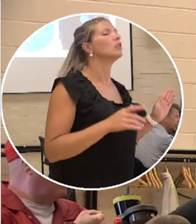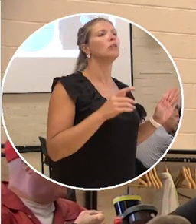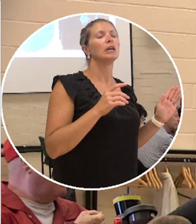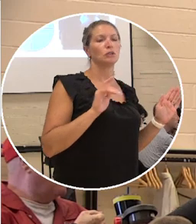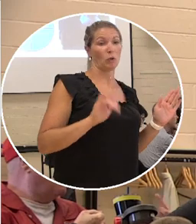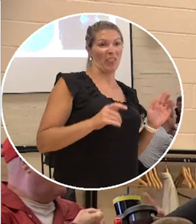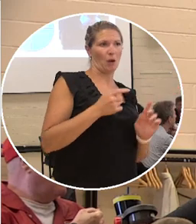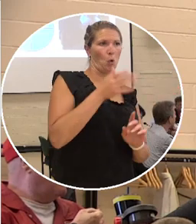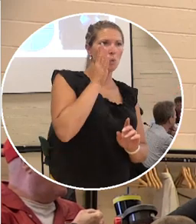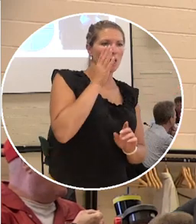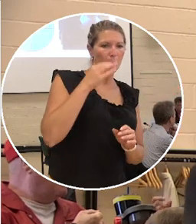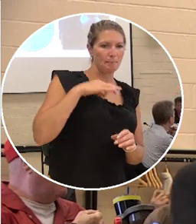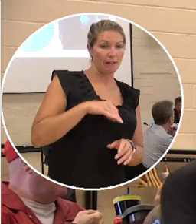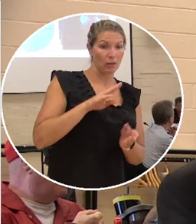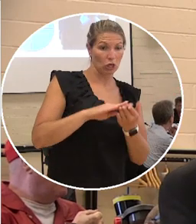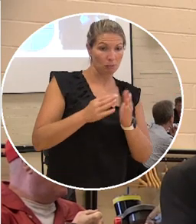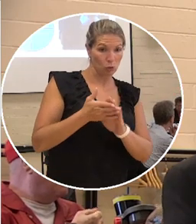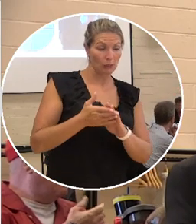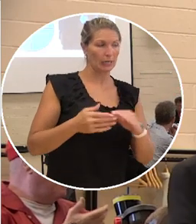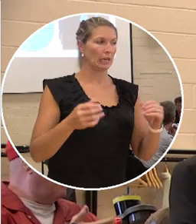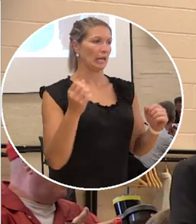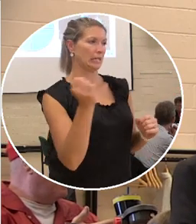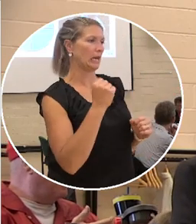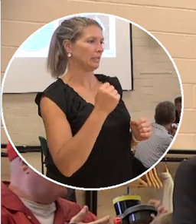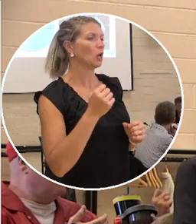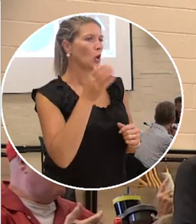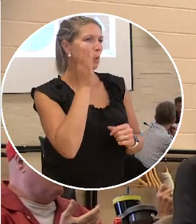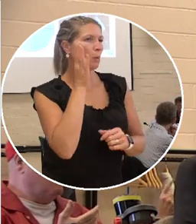correct. Thank you.